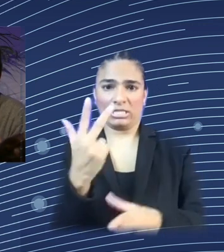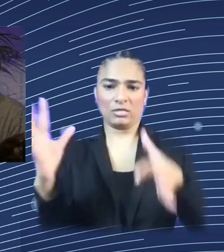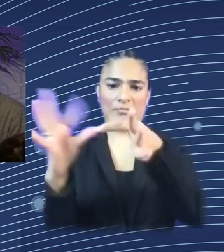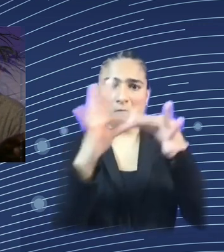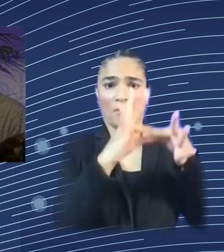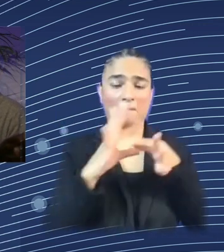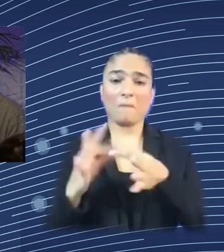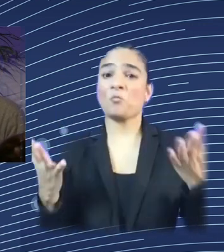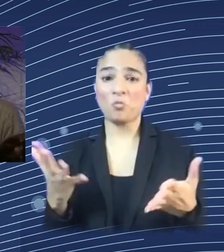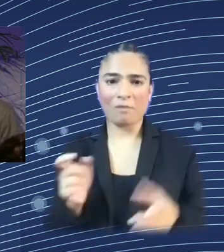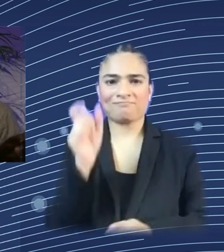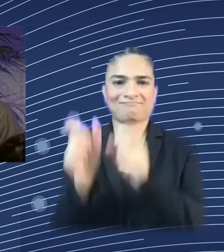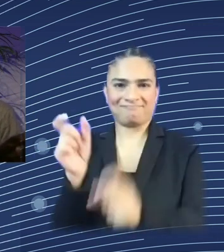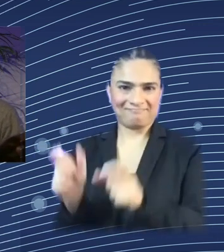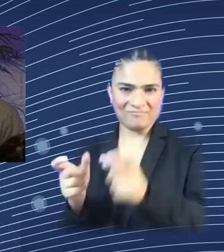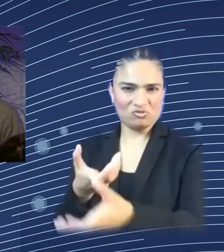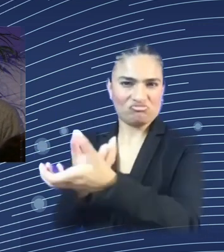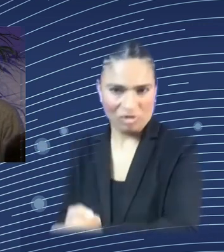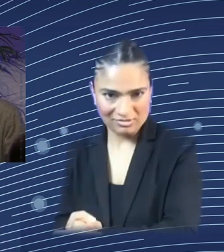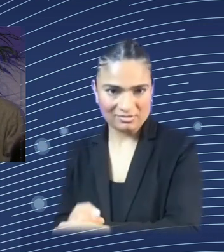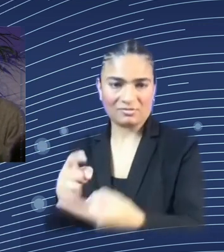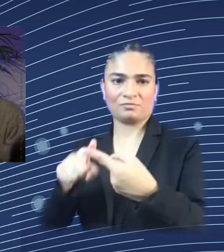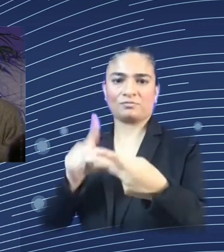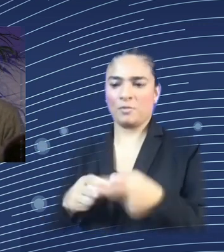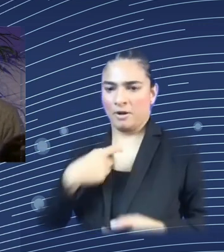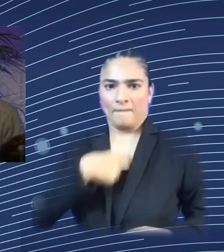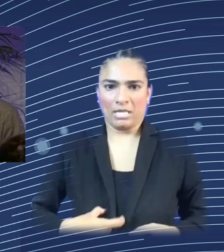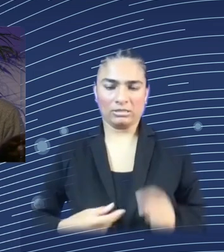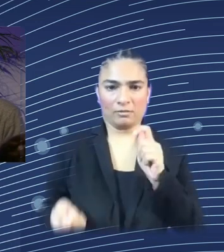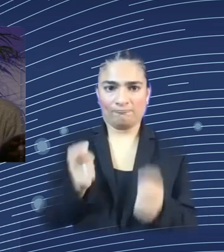actually trust the results of the AI. And we need to